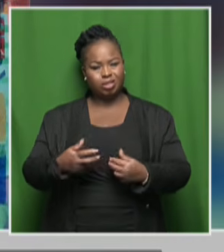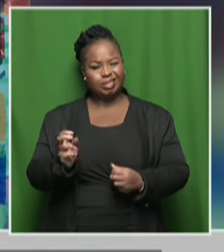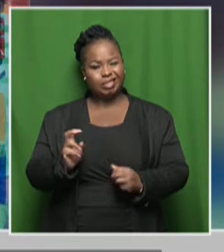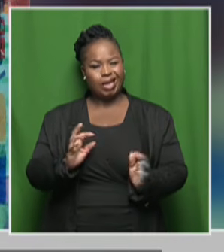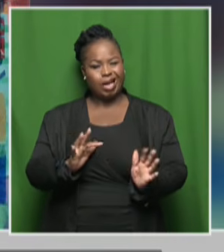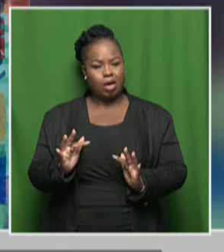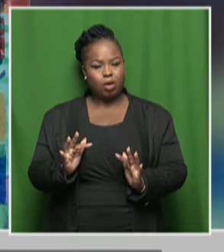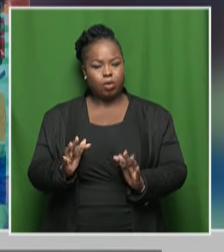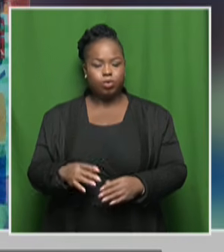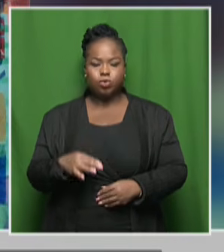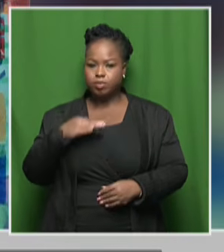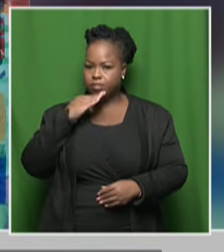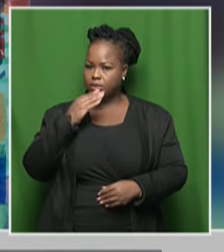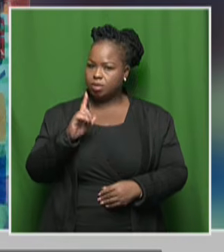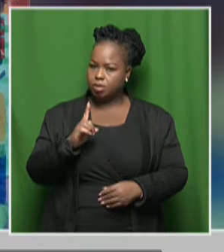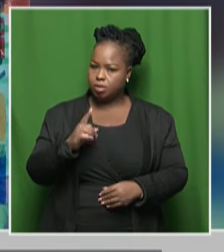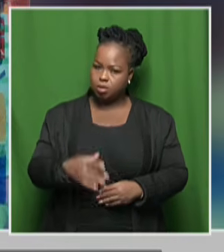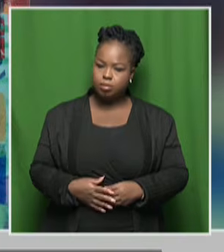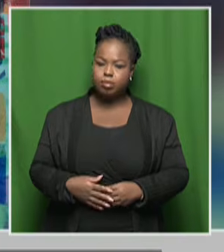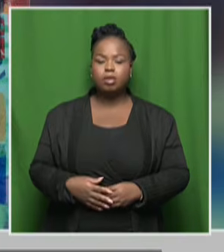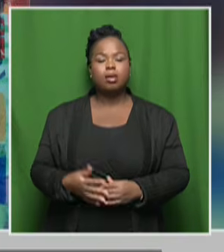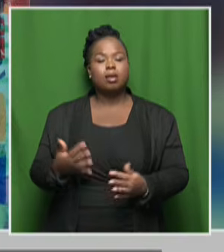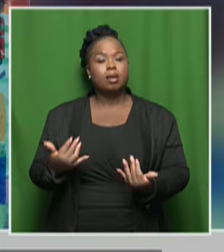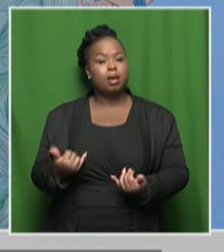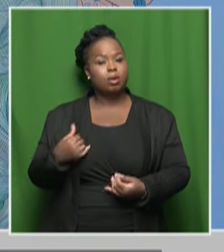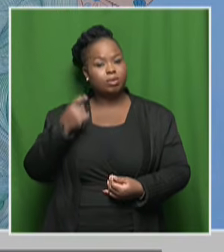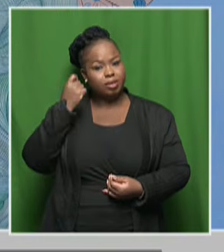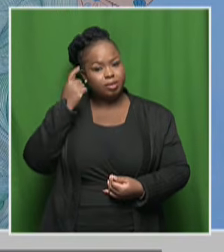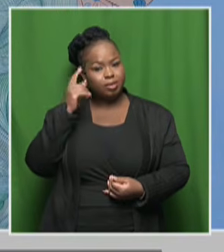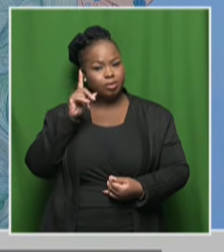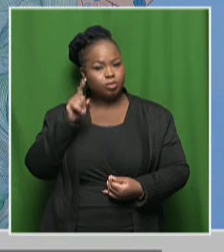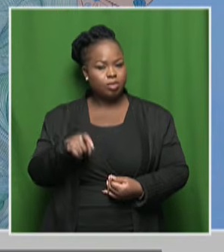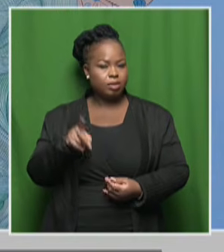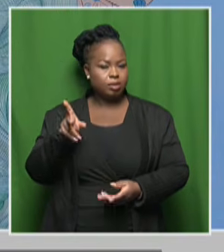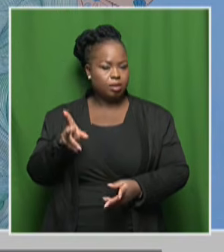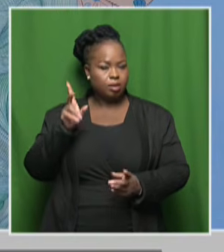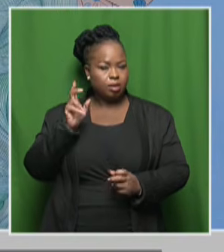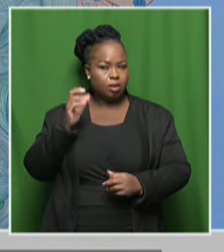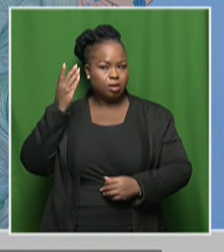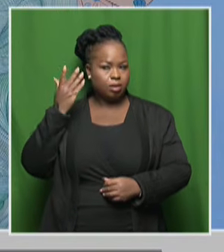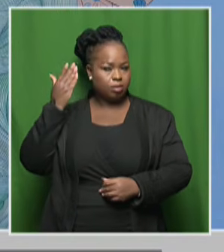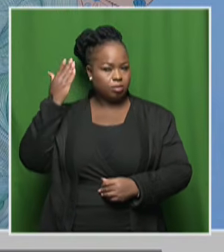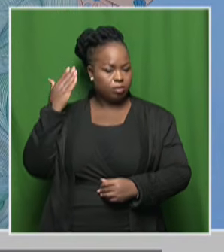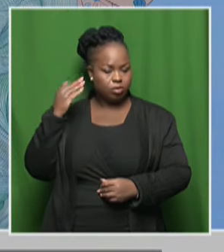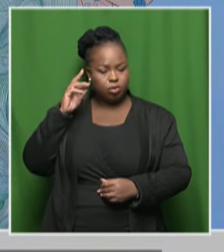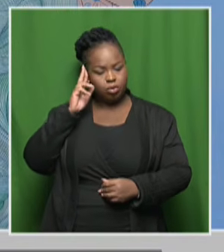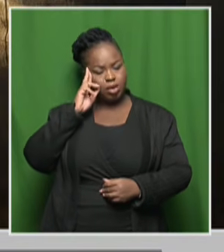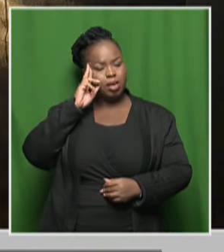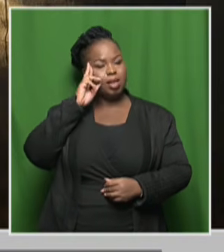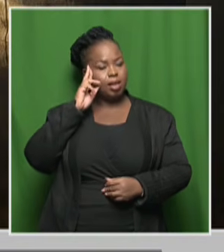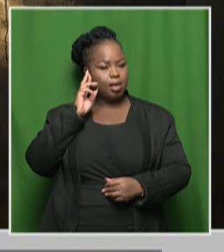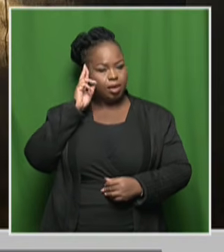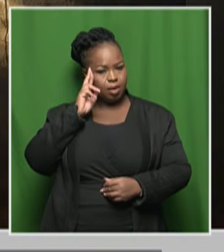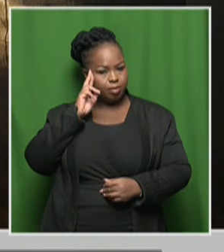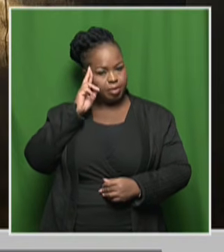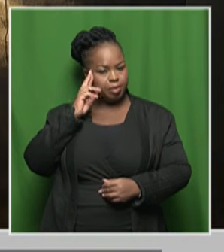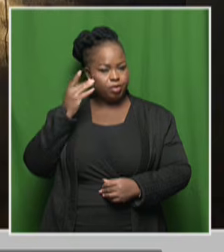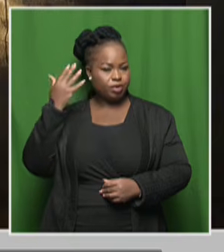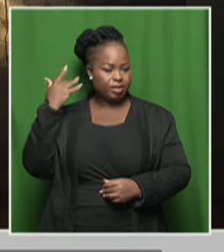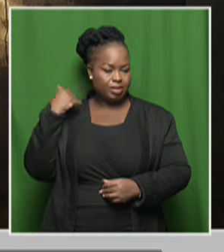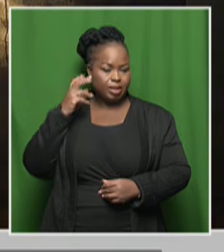I think, as you can understand, in these days, it's very important to listen to the past, to listen to memories, to listen to